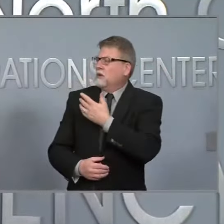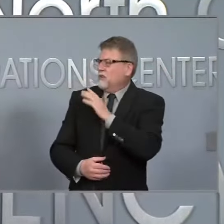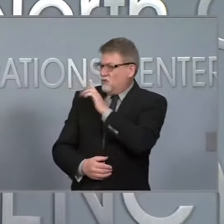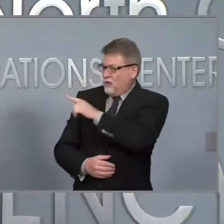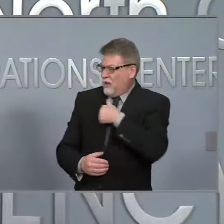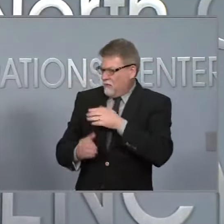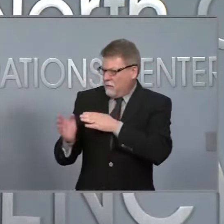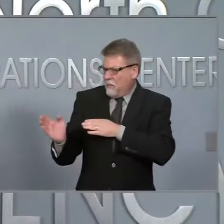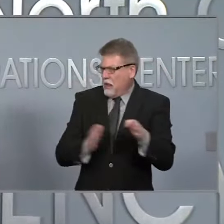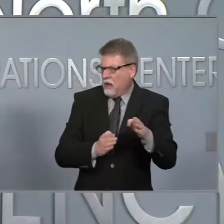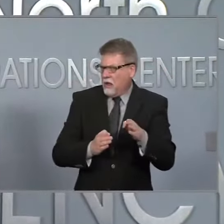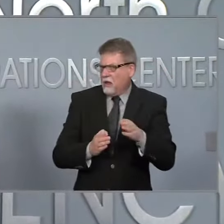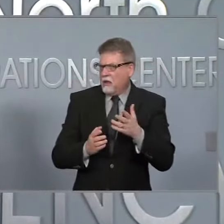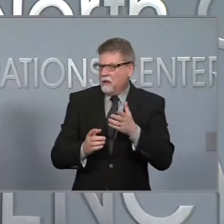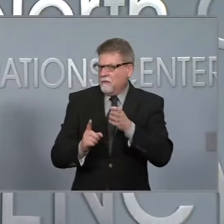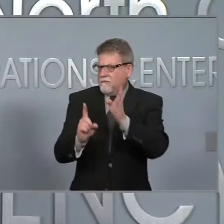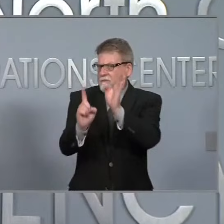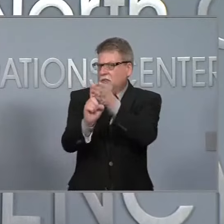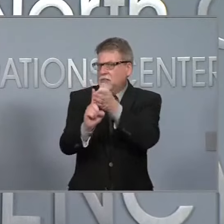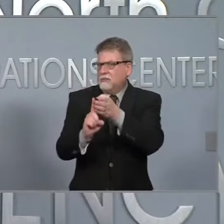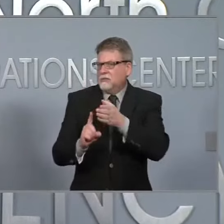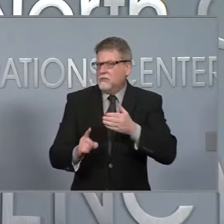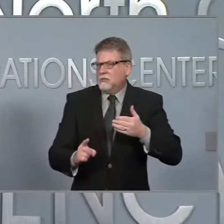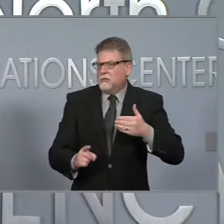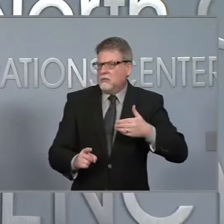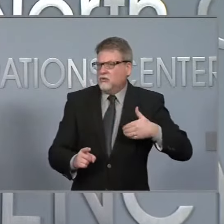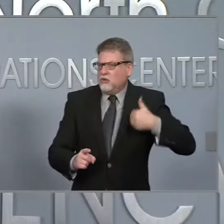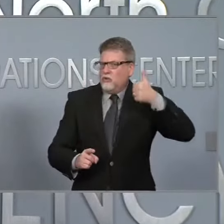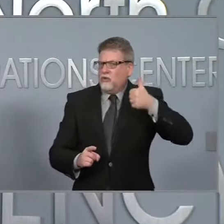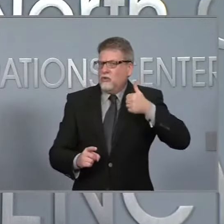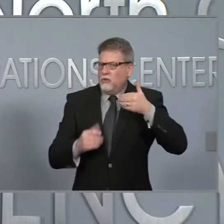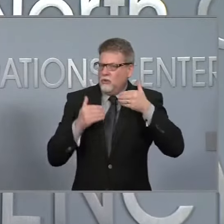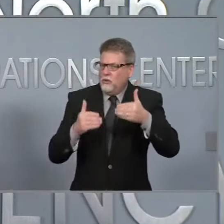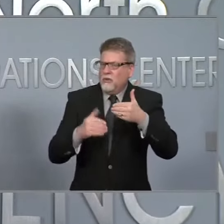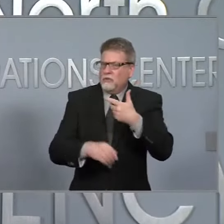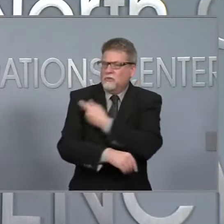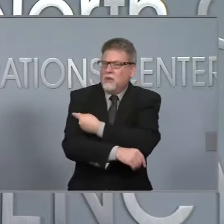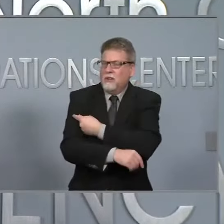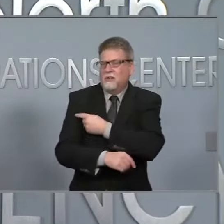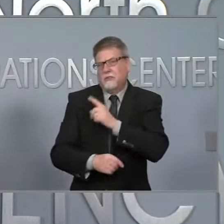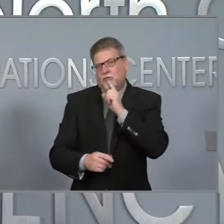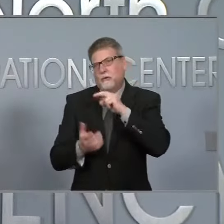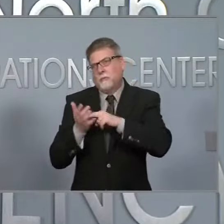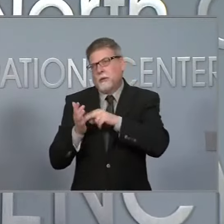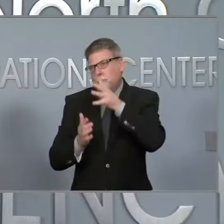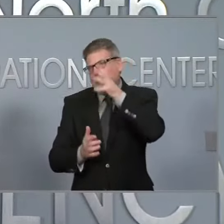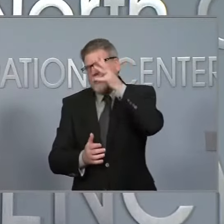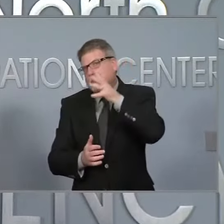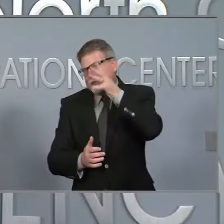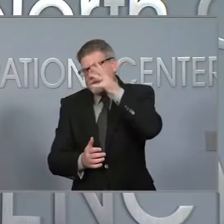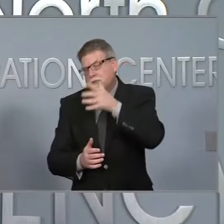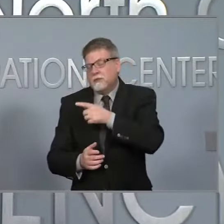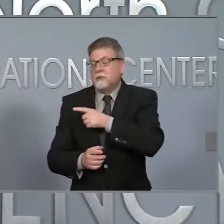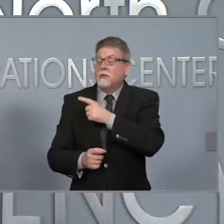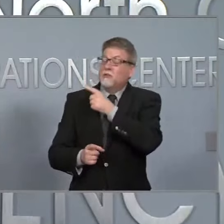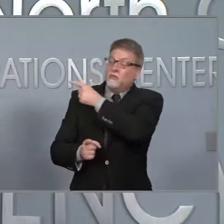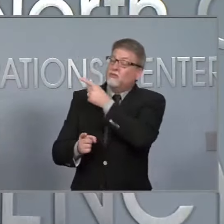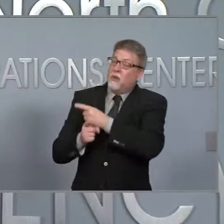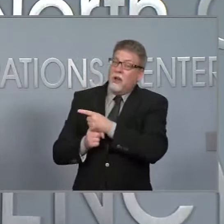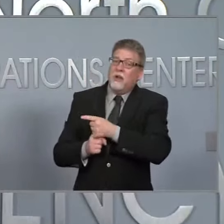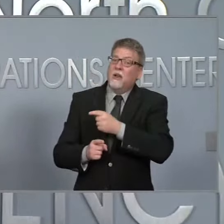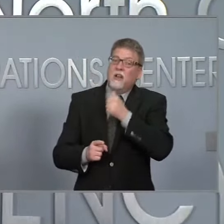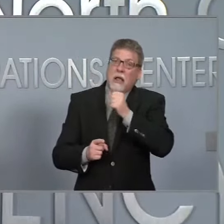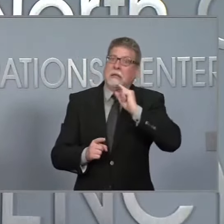younger Americans where many parents feel, as you just said, thank God, it's not really a pediatric disease. What